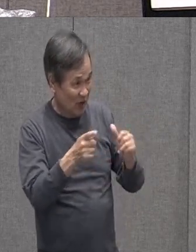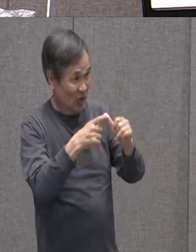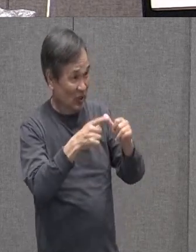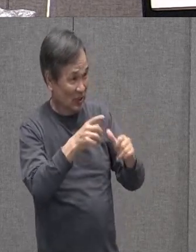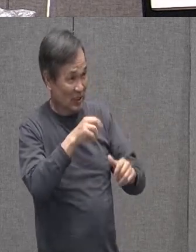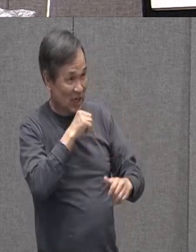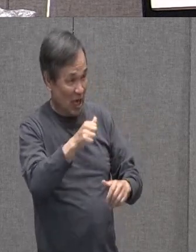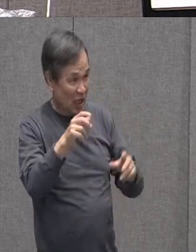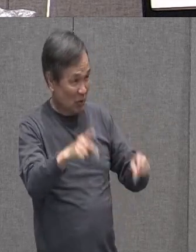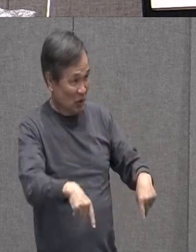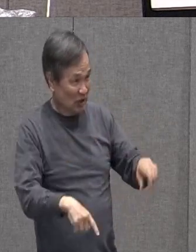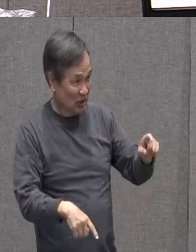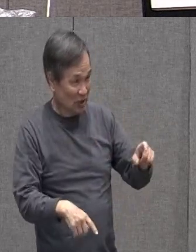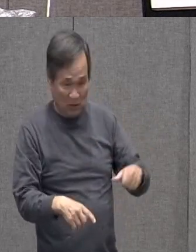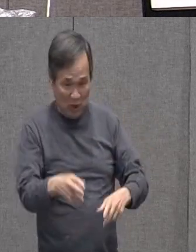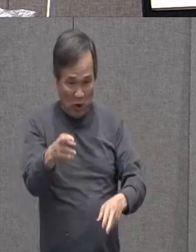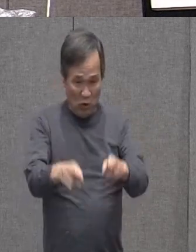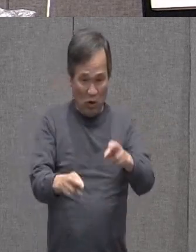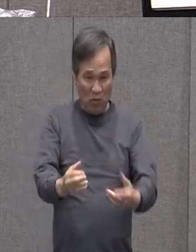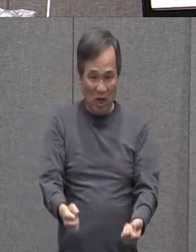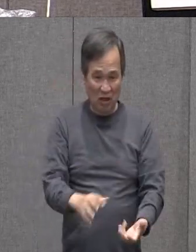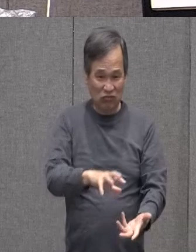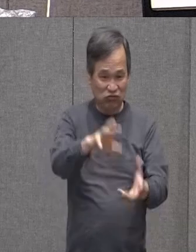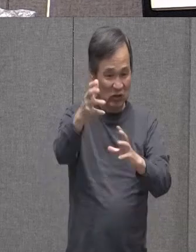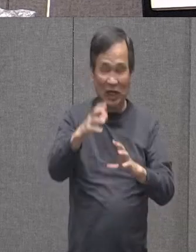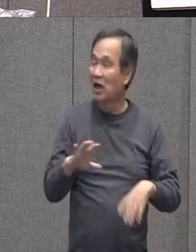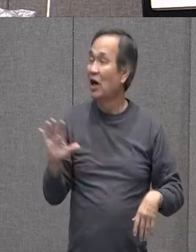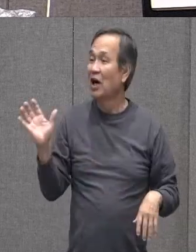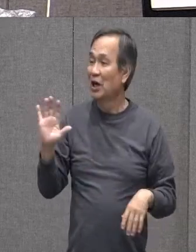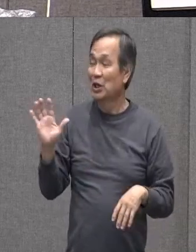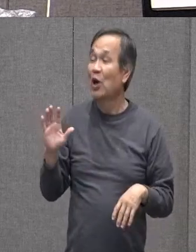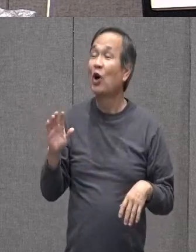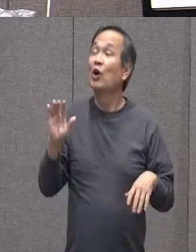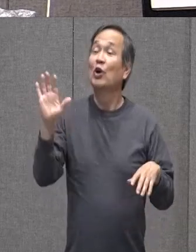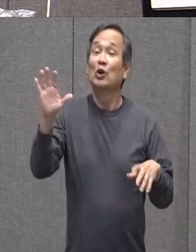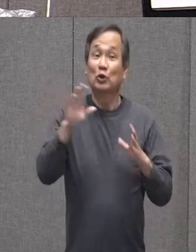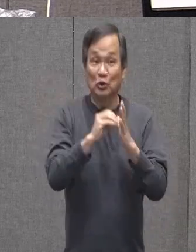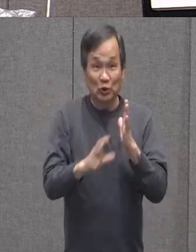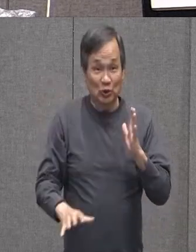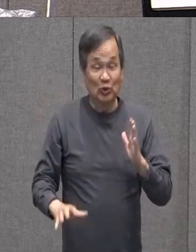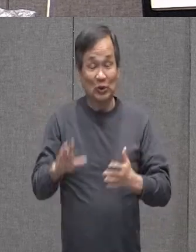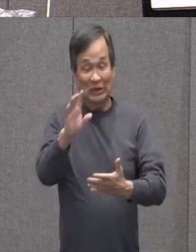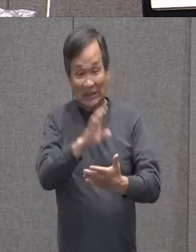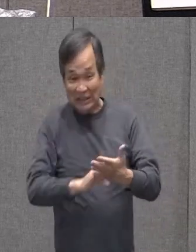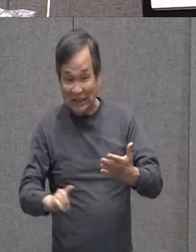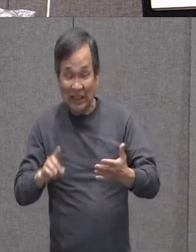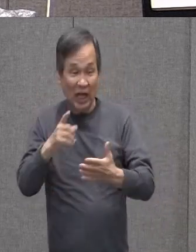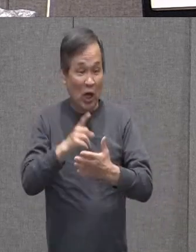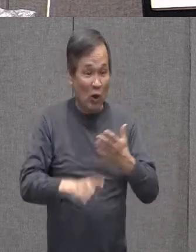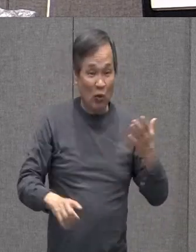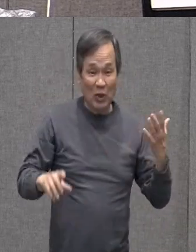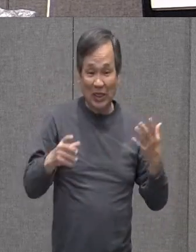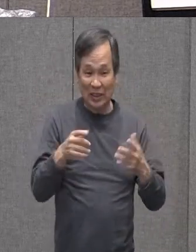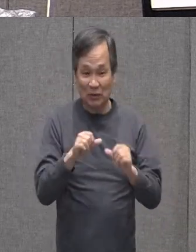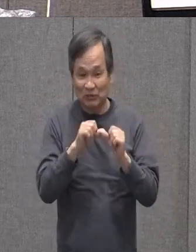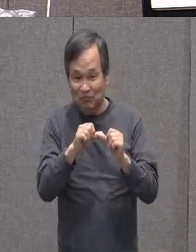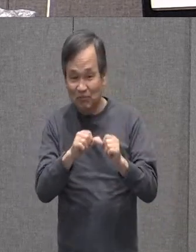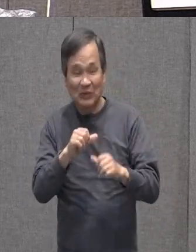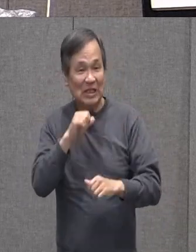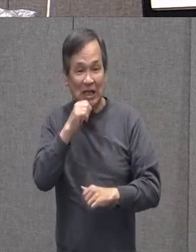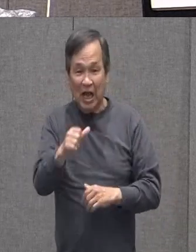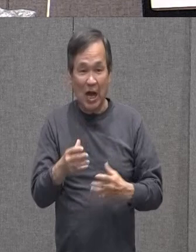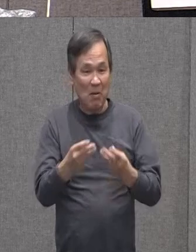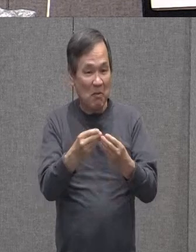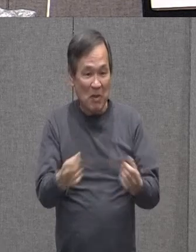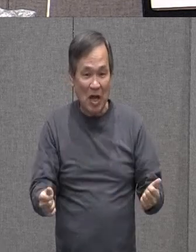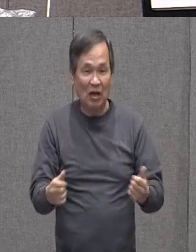why? Wouldn't the robot burn? No, the kiddos were designing material, figuring out what material would sustain in a fire, how